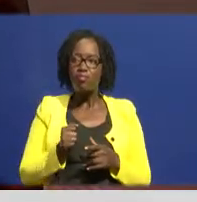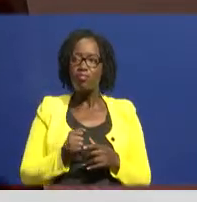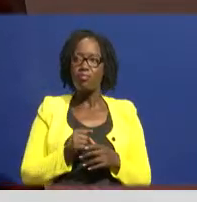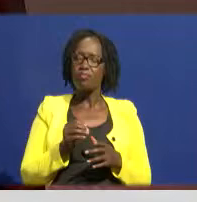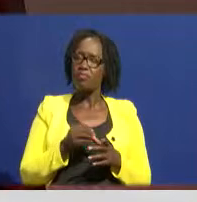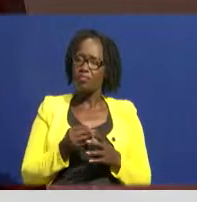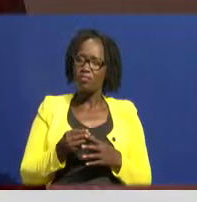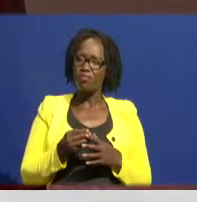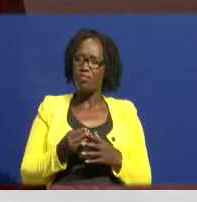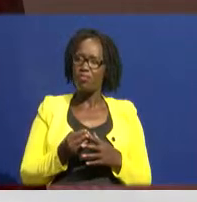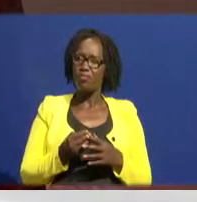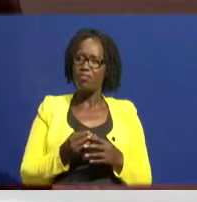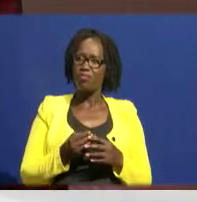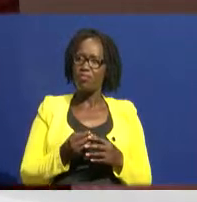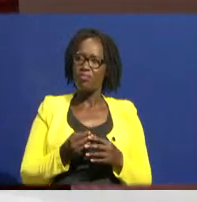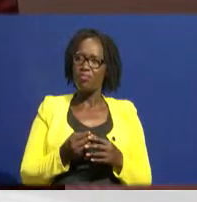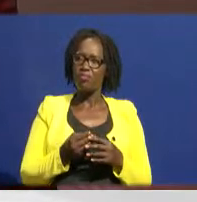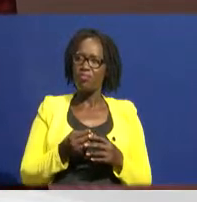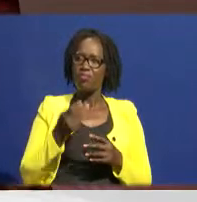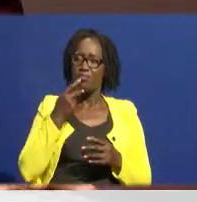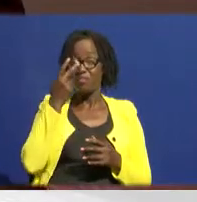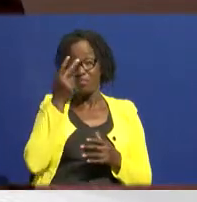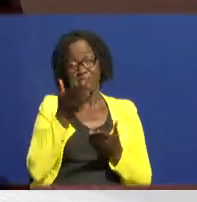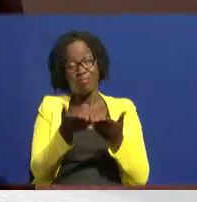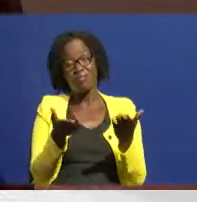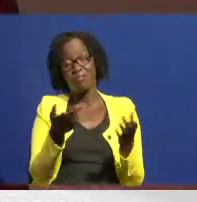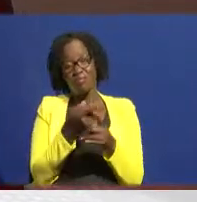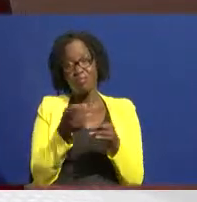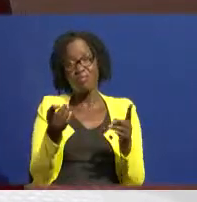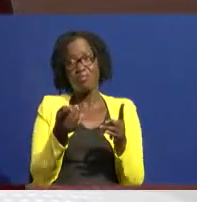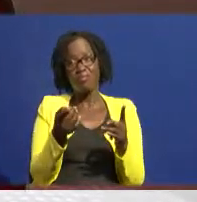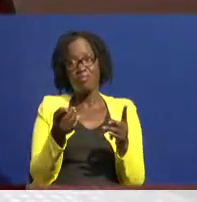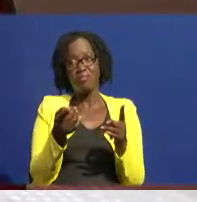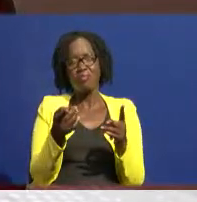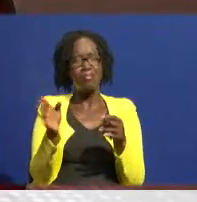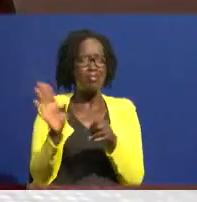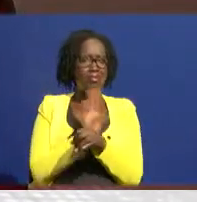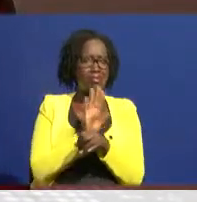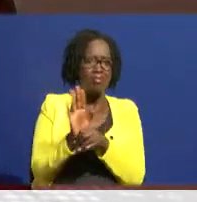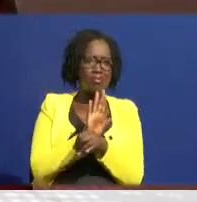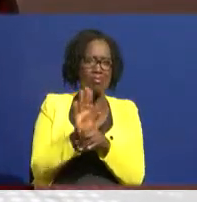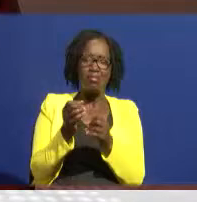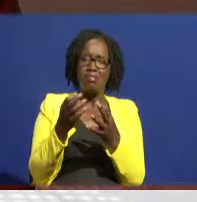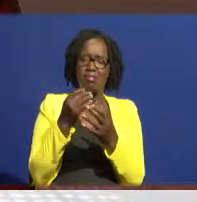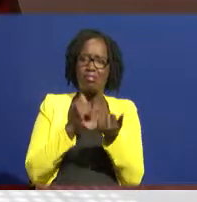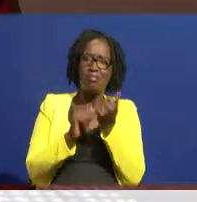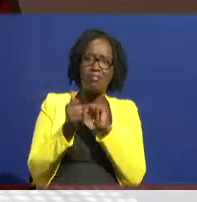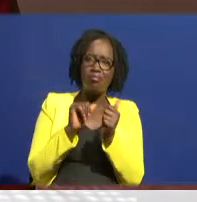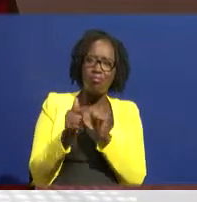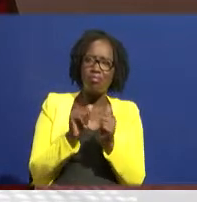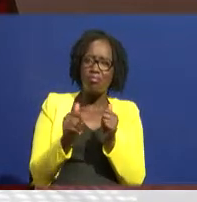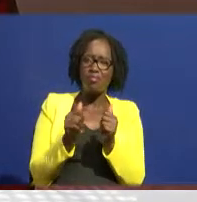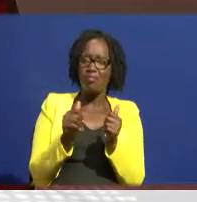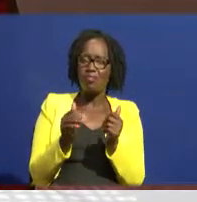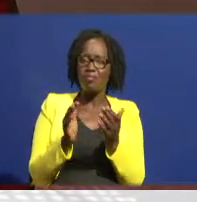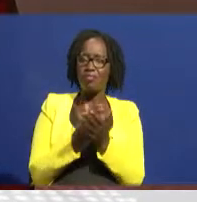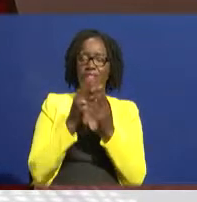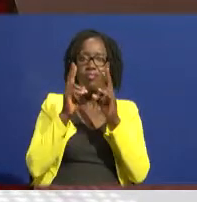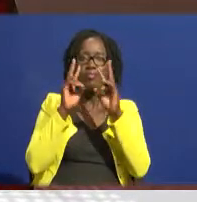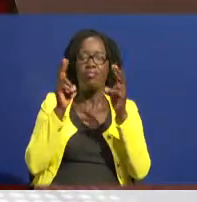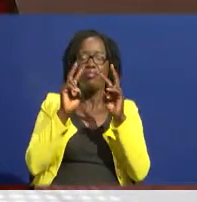Or let's say, for example, now the parents are there, but they are preoccupied with many things. Mm-hmm. And these are some of the issues